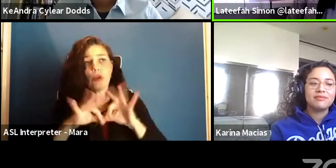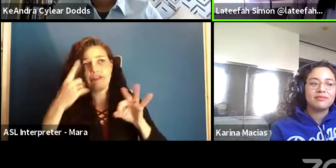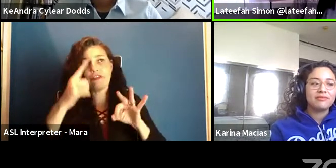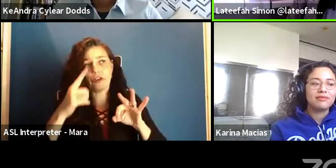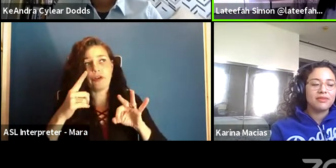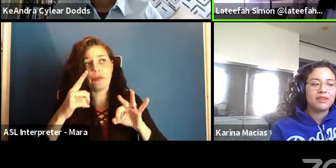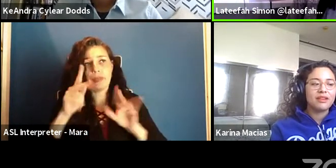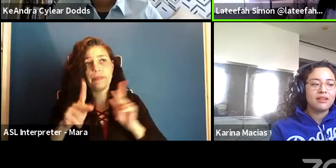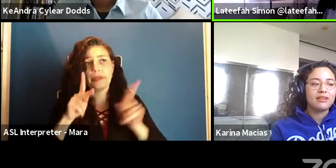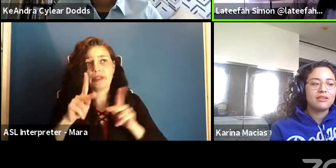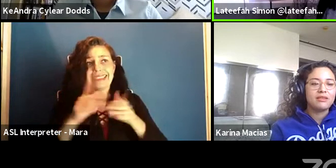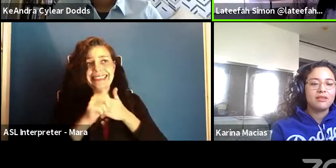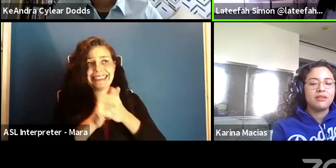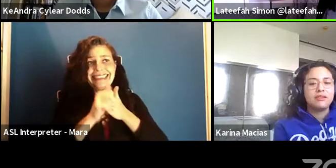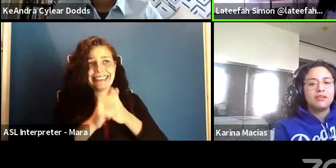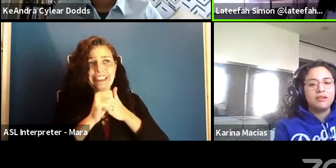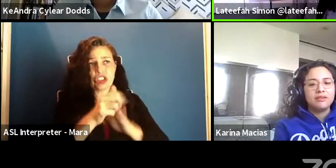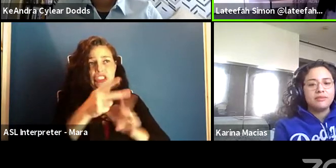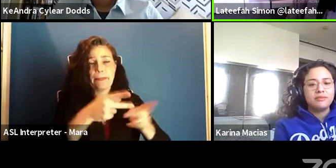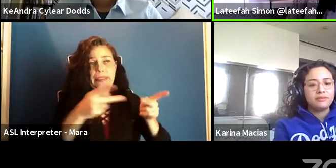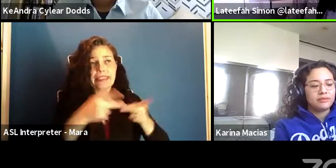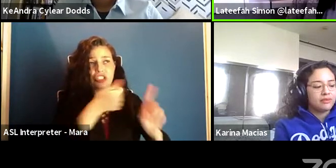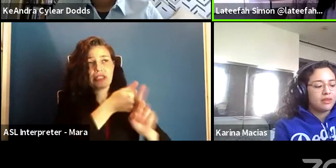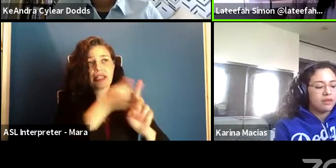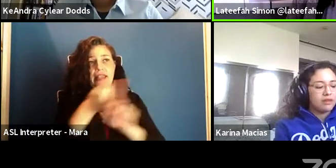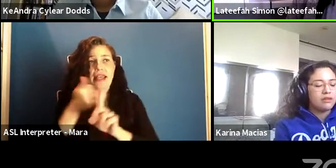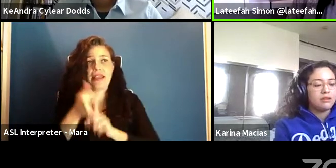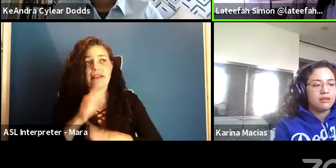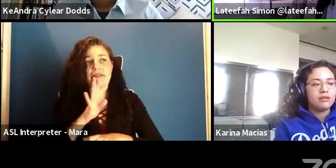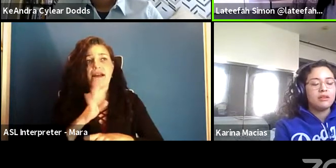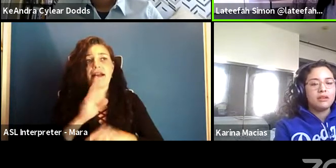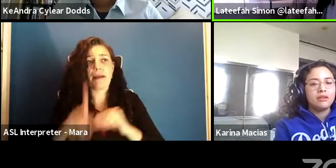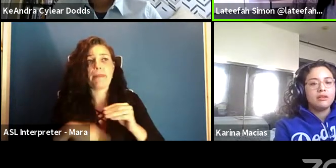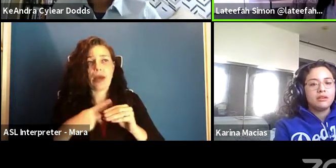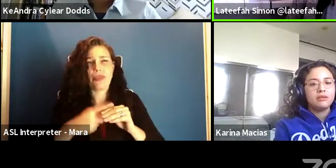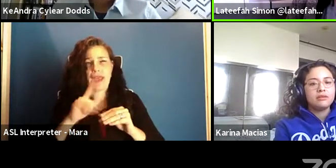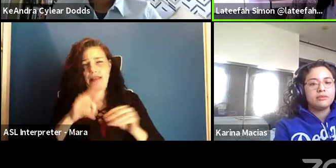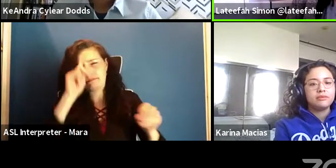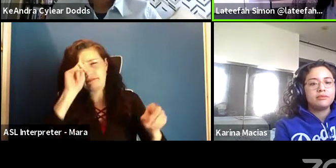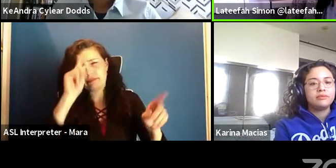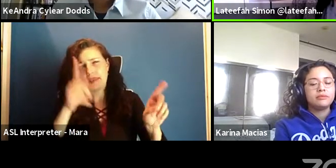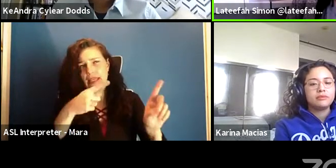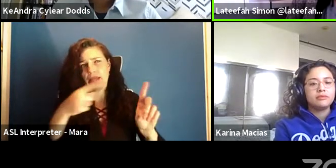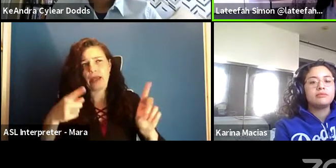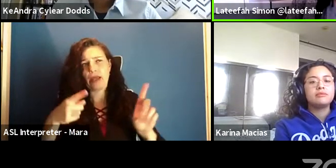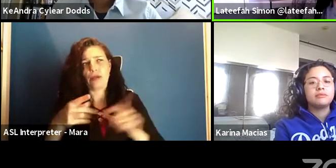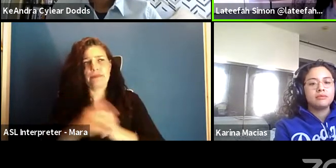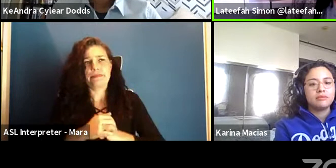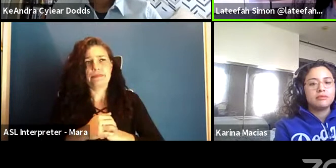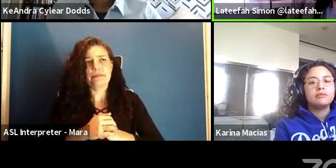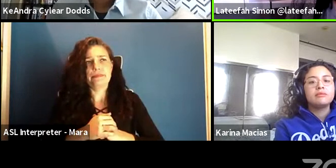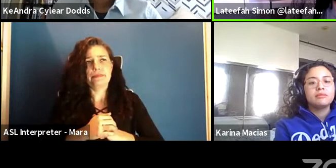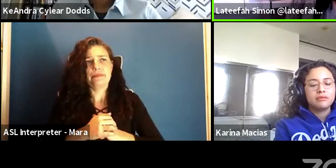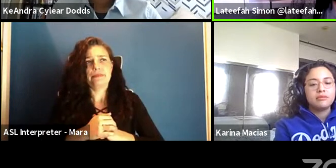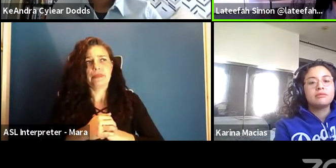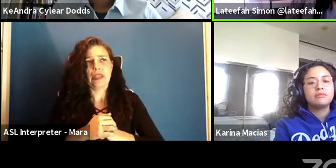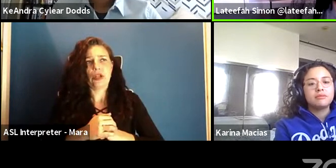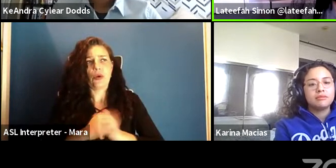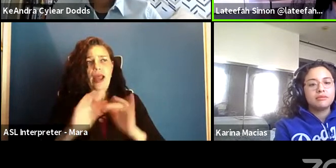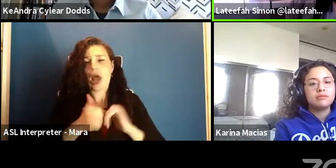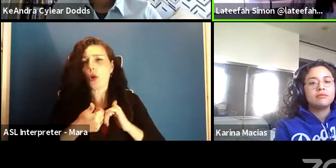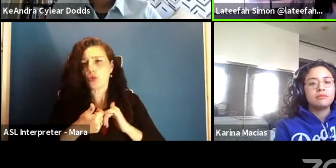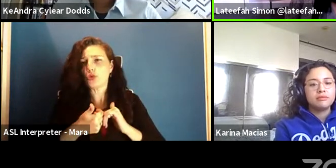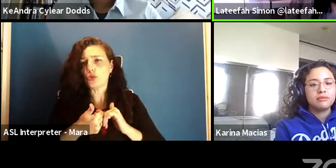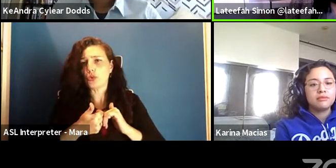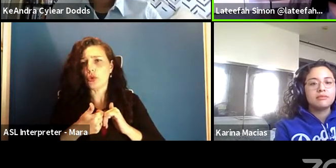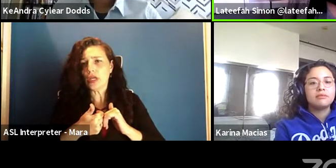positions to talk about and work themselves out of their complicit actions and to take accountability. So as